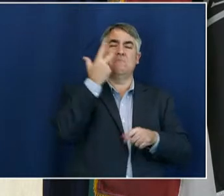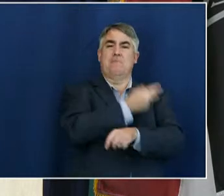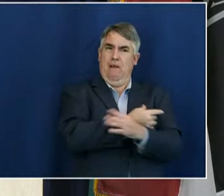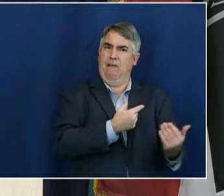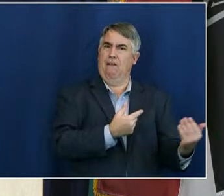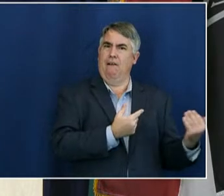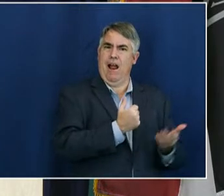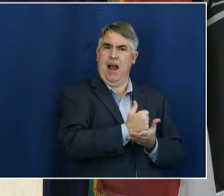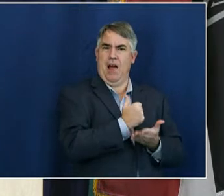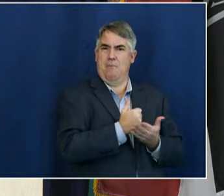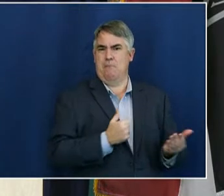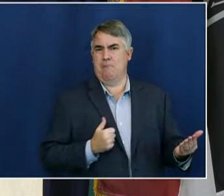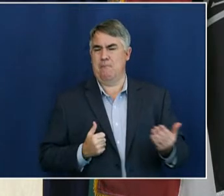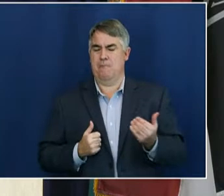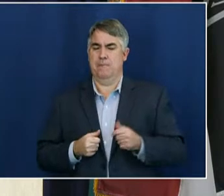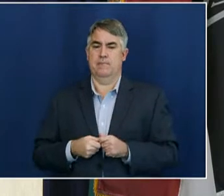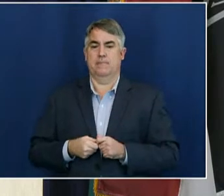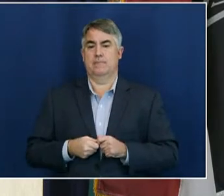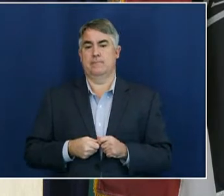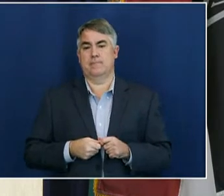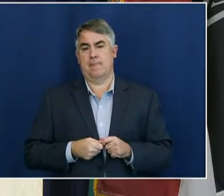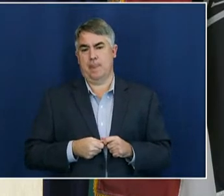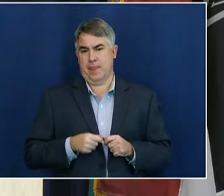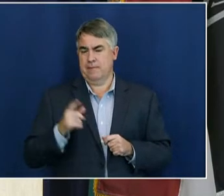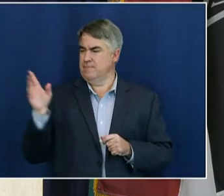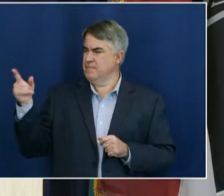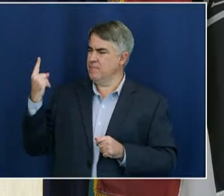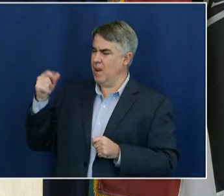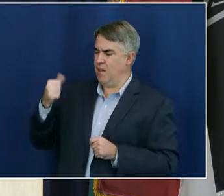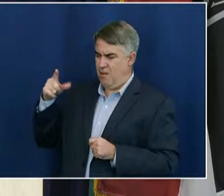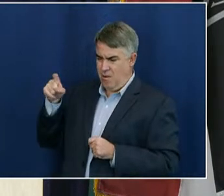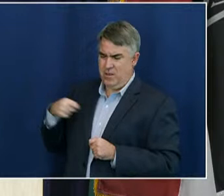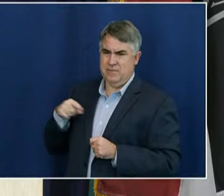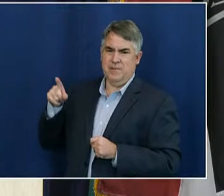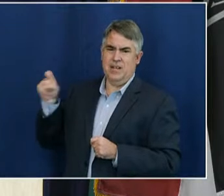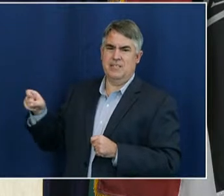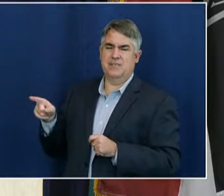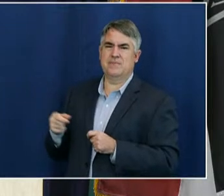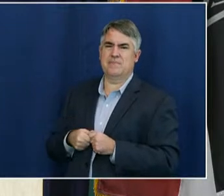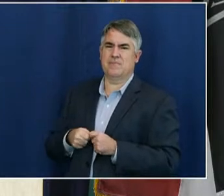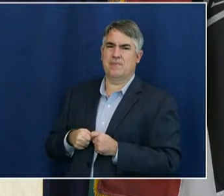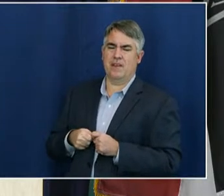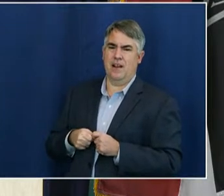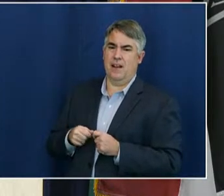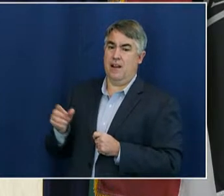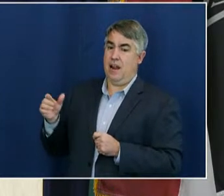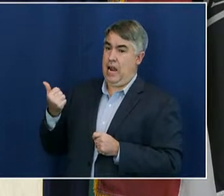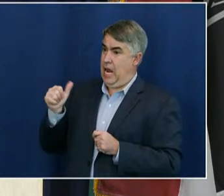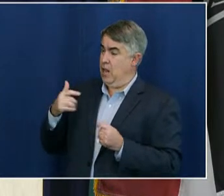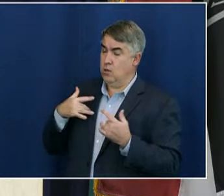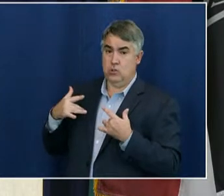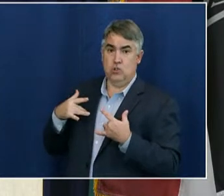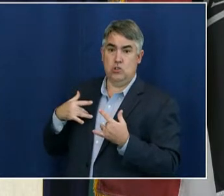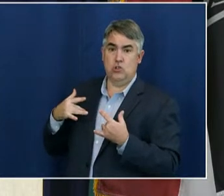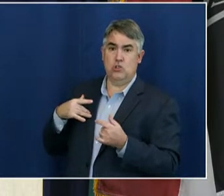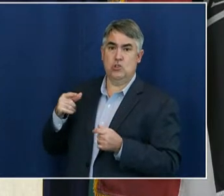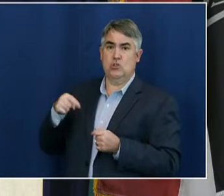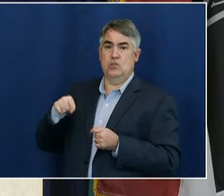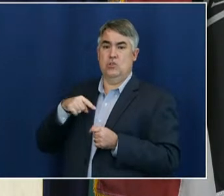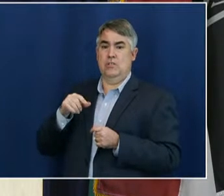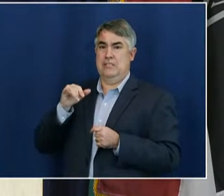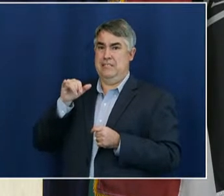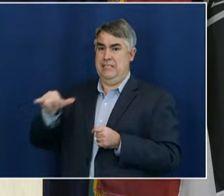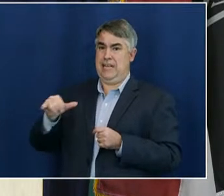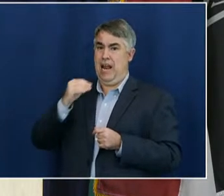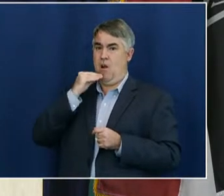Okay. I also had a quick follow-up question. Is there any concern that the state lifted the stay-at-home order too early?